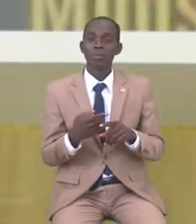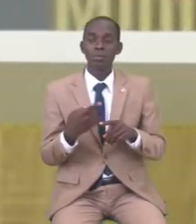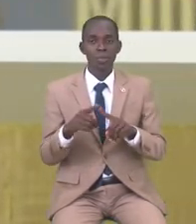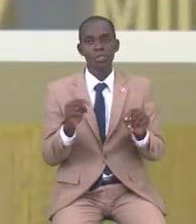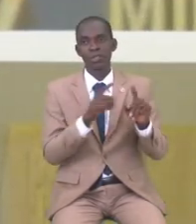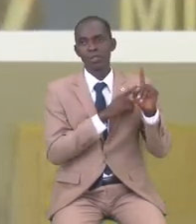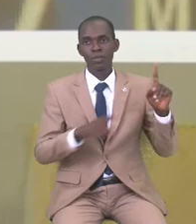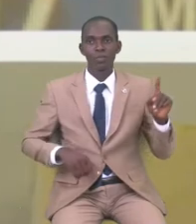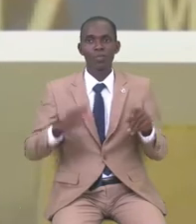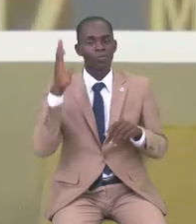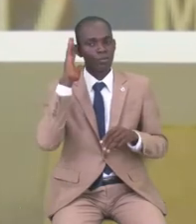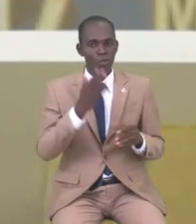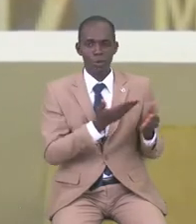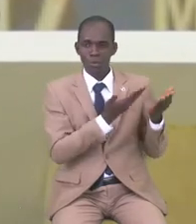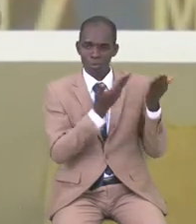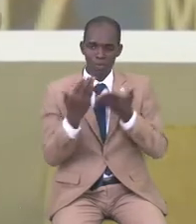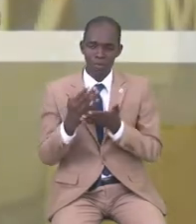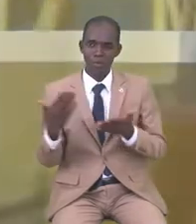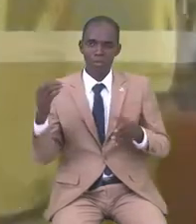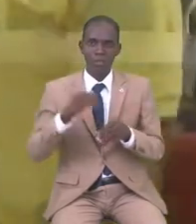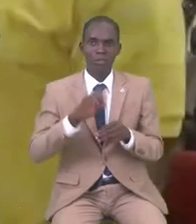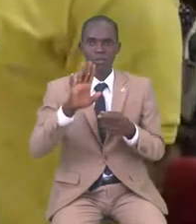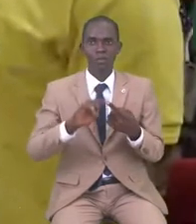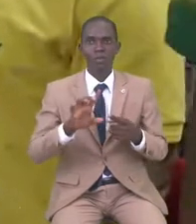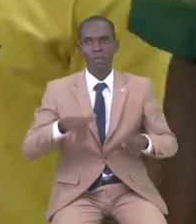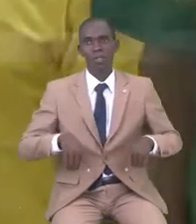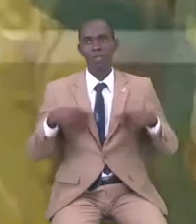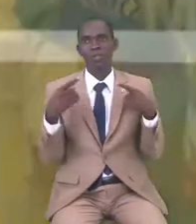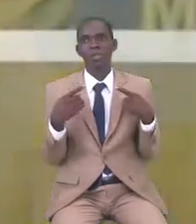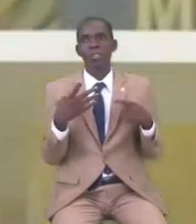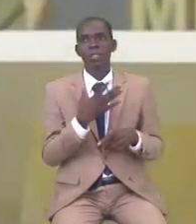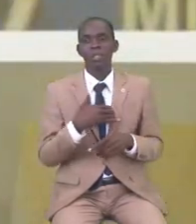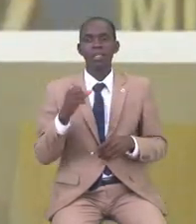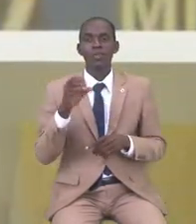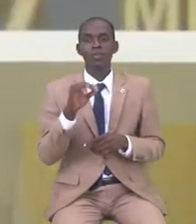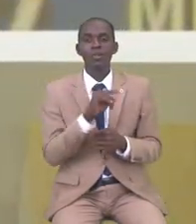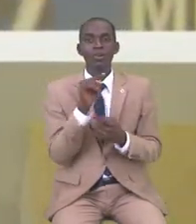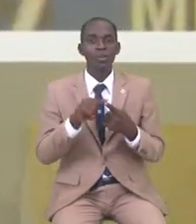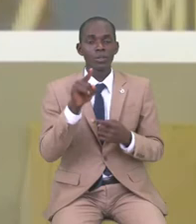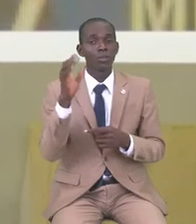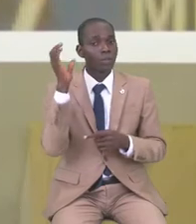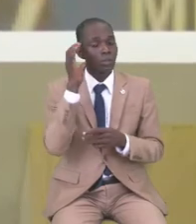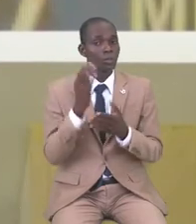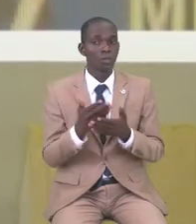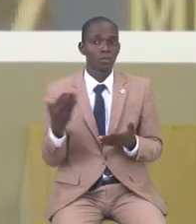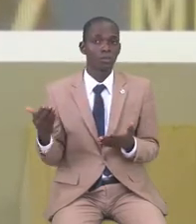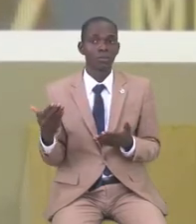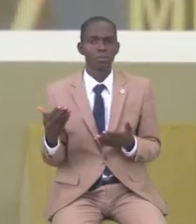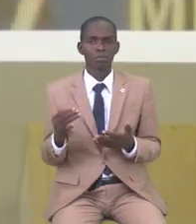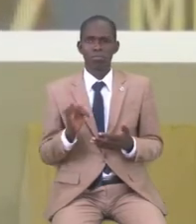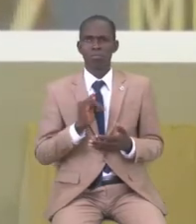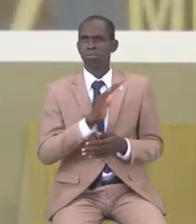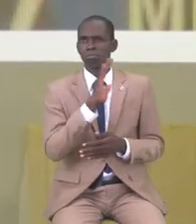going to drop something in your life. And so, when you hear something, I never heard